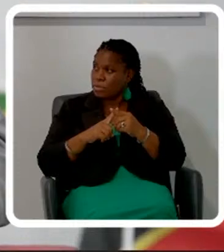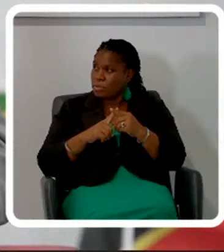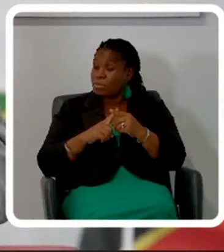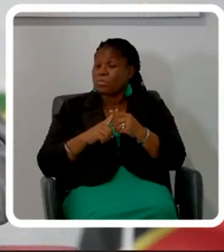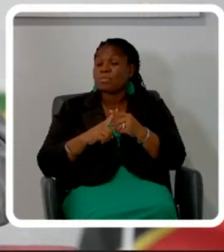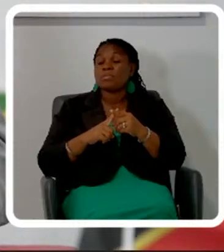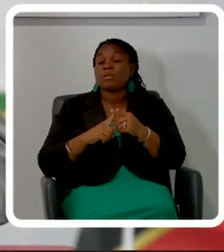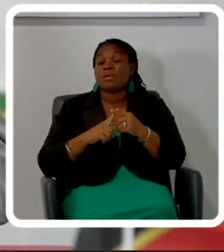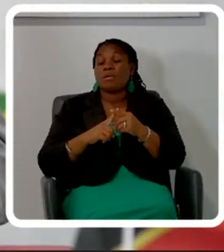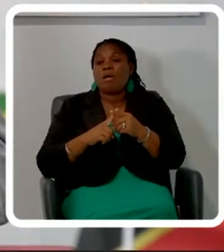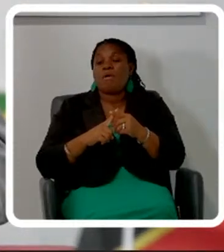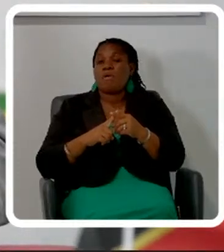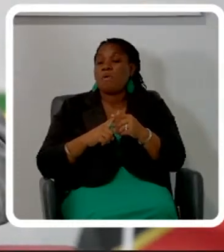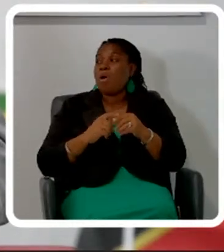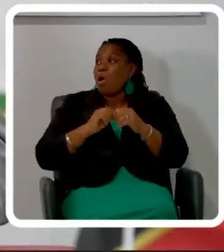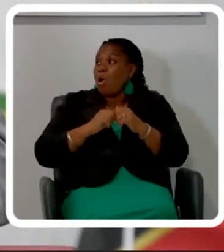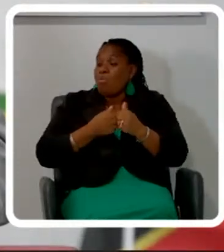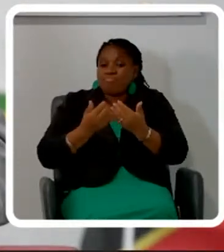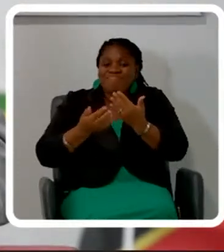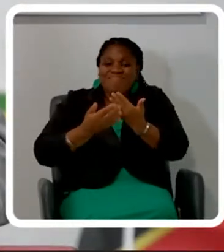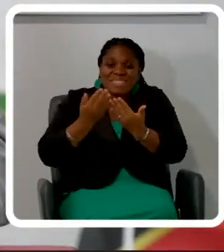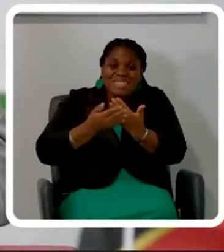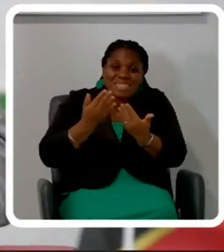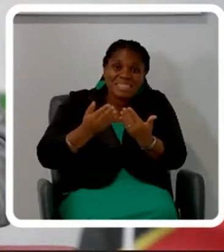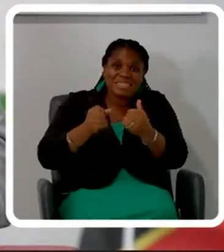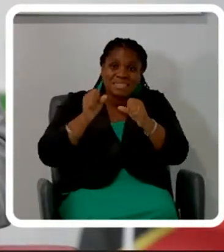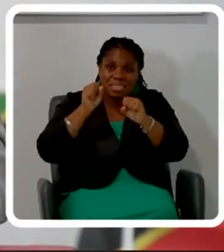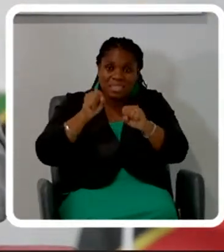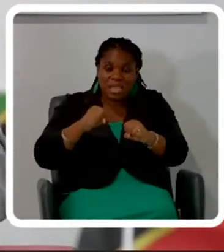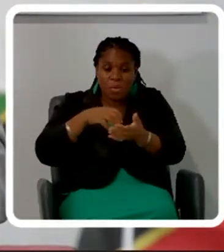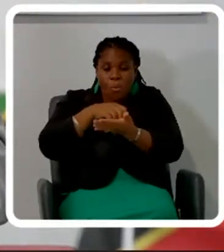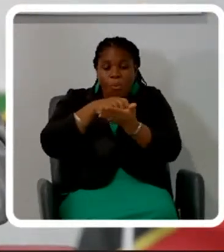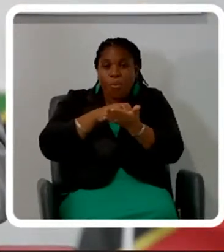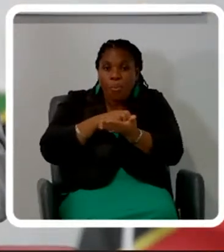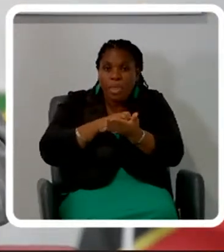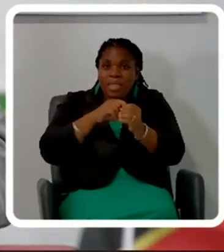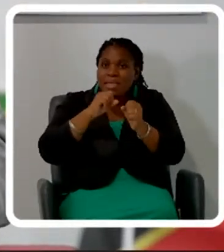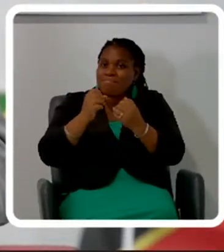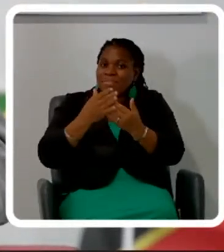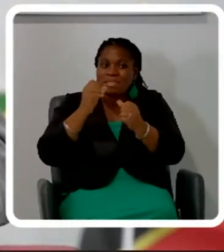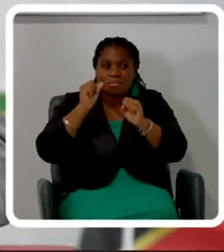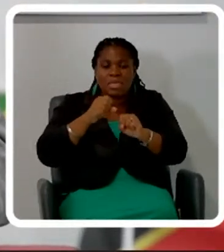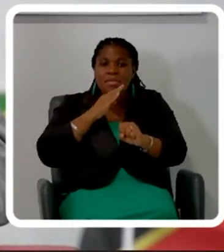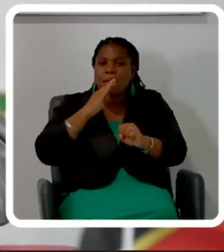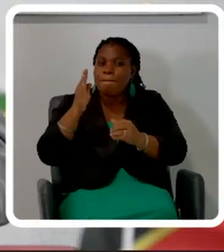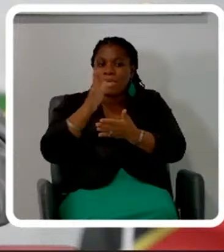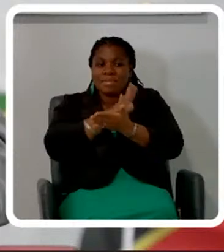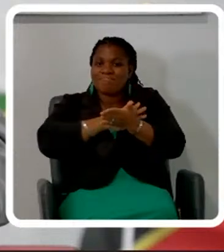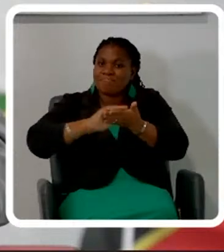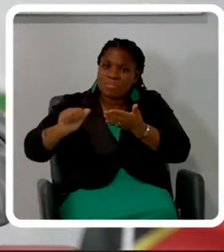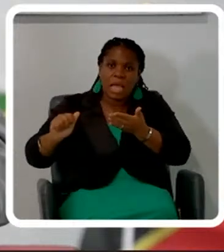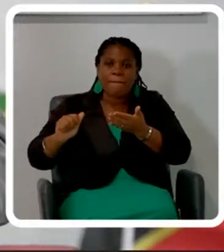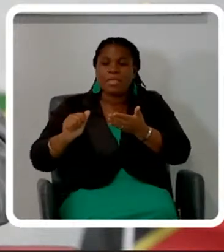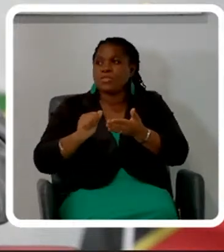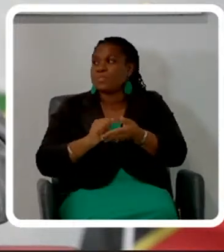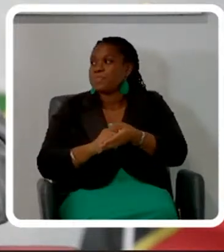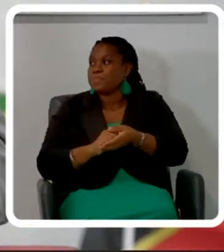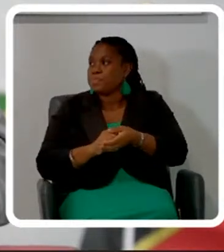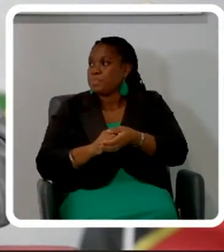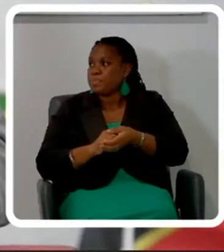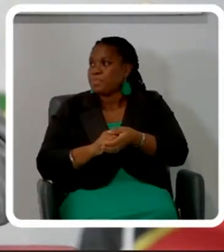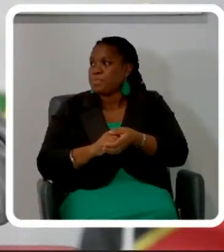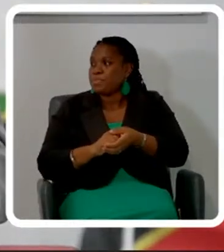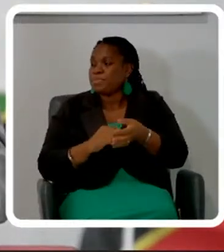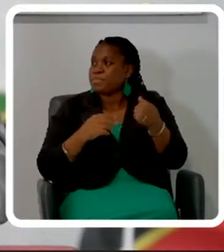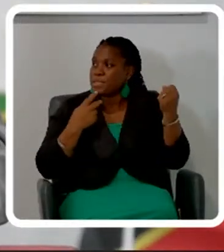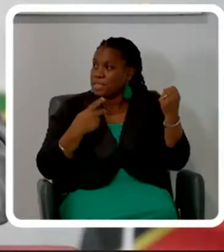Multi-Vulnerability Index. We participated in that to move that forward, and that has been accepted. St. Kitts and Nevis